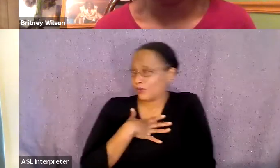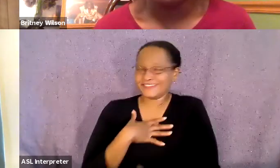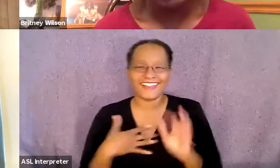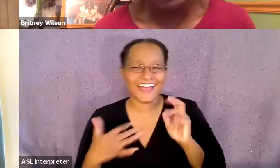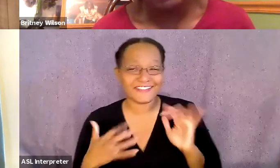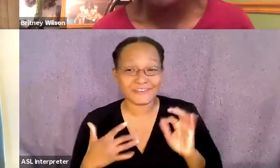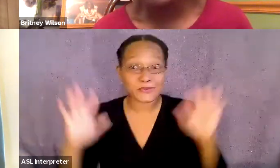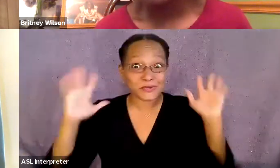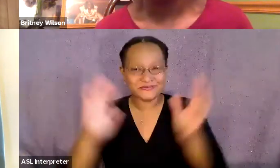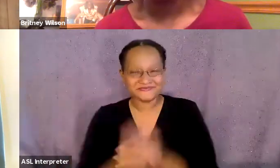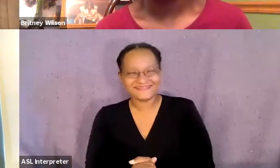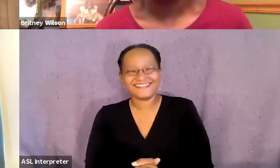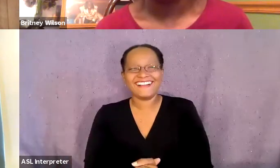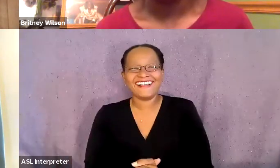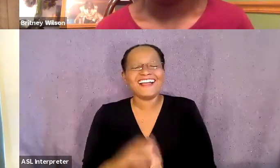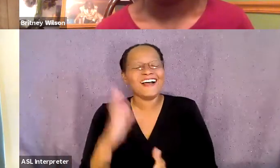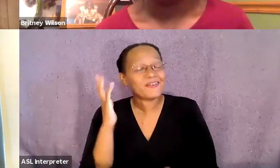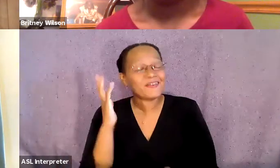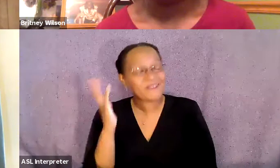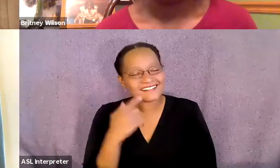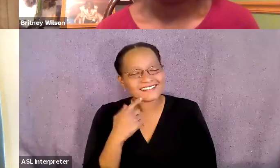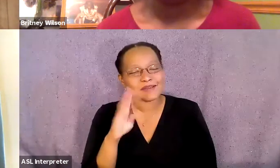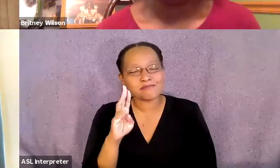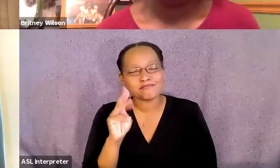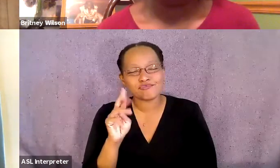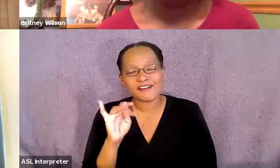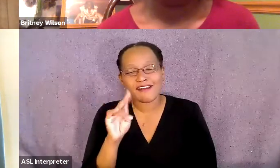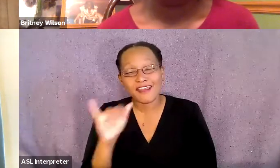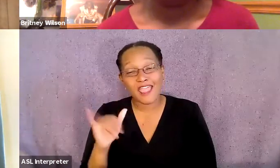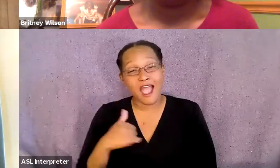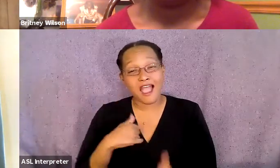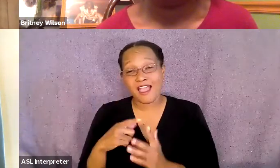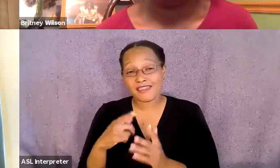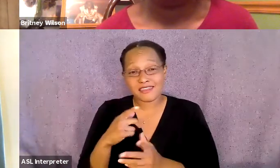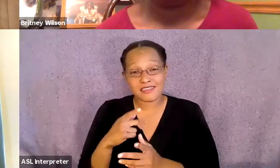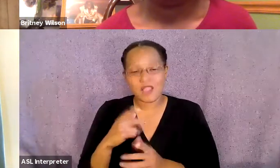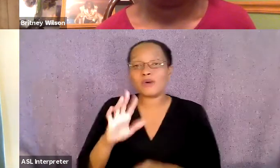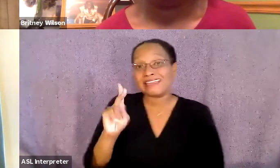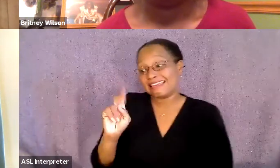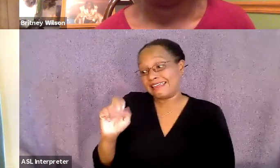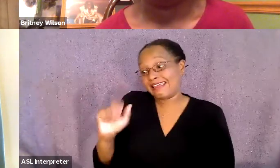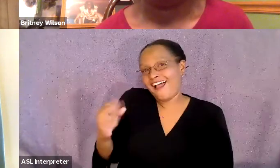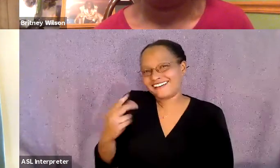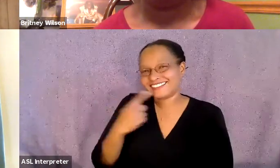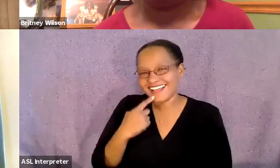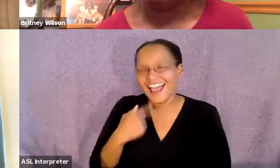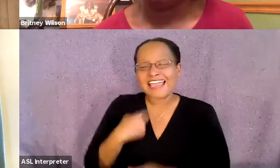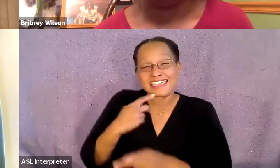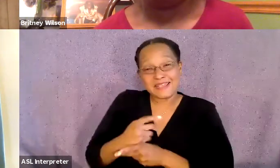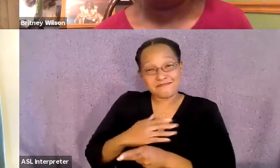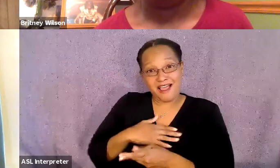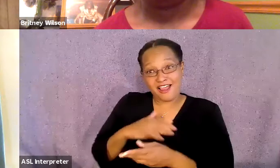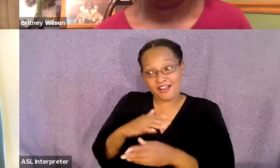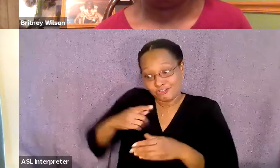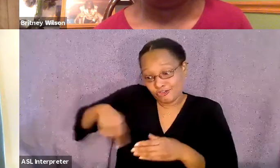Woo. Well, to start, I keep my circle small on purpose, because mm-hmm. what happens is, when I